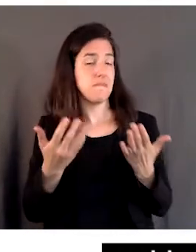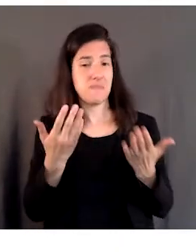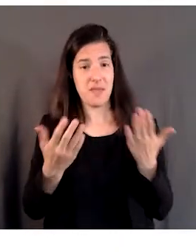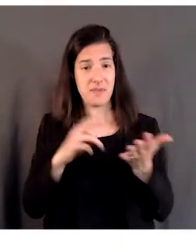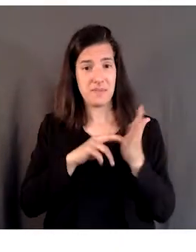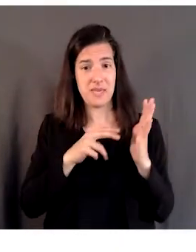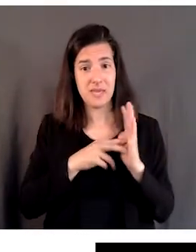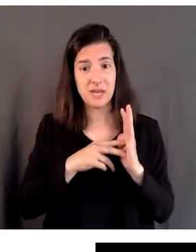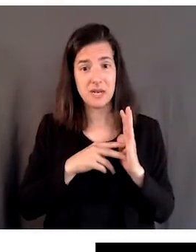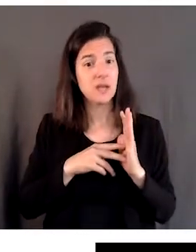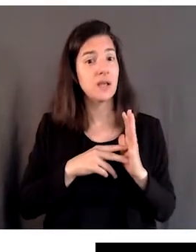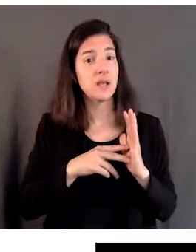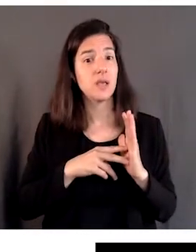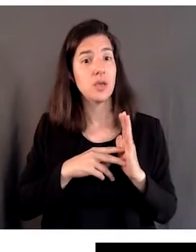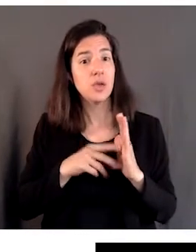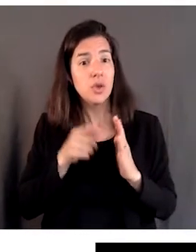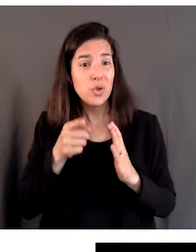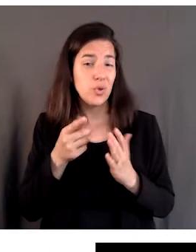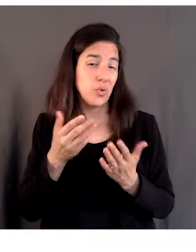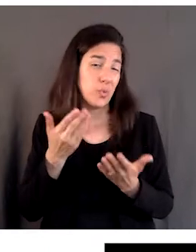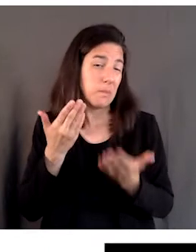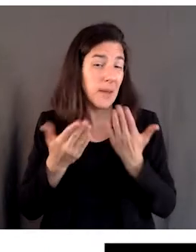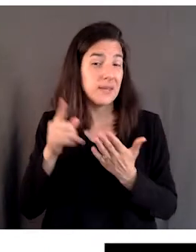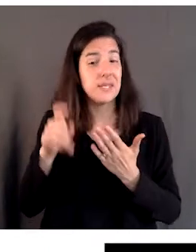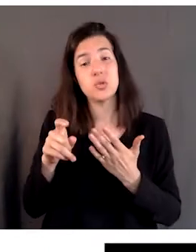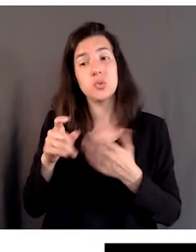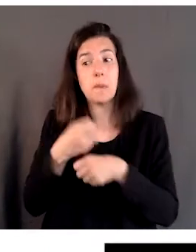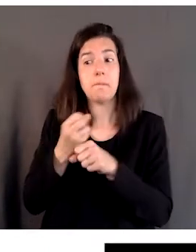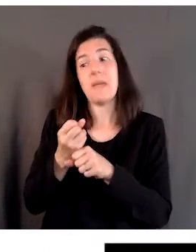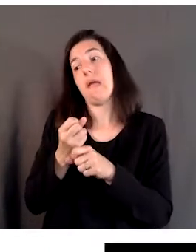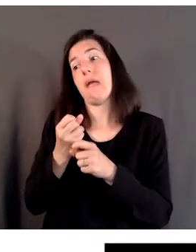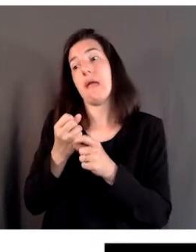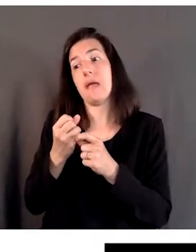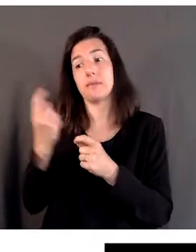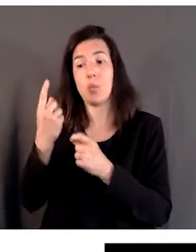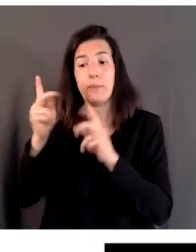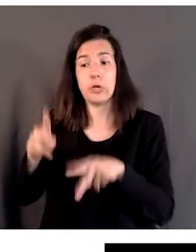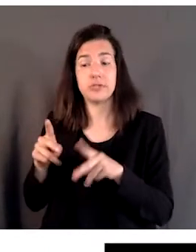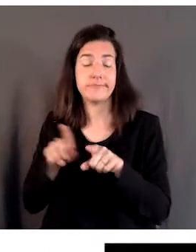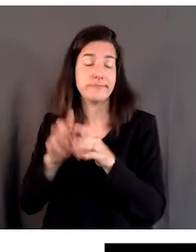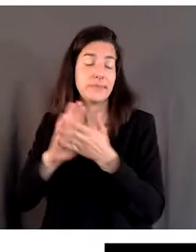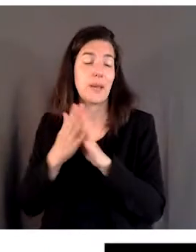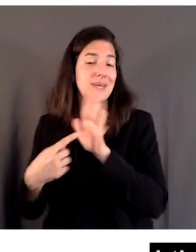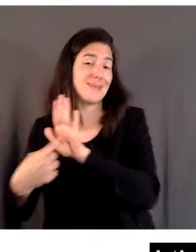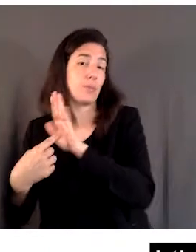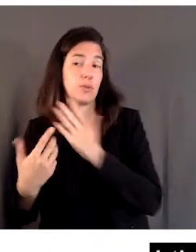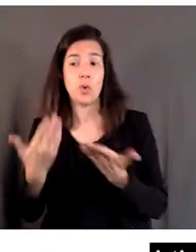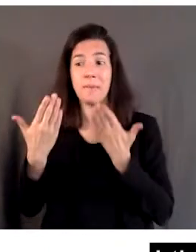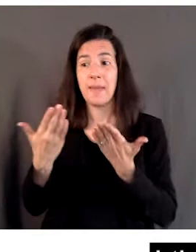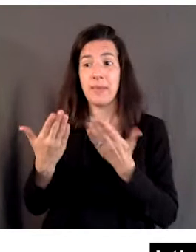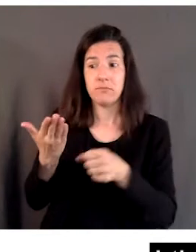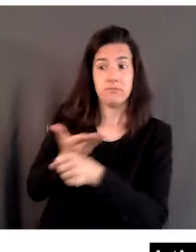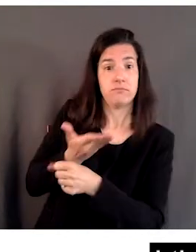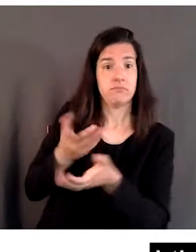to make an example out of somebody. You may need to let people go. And I think